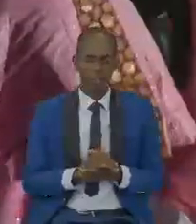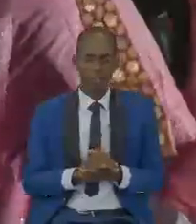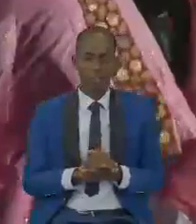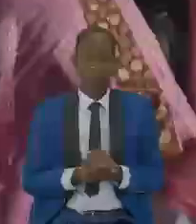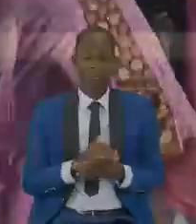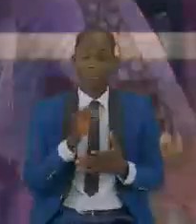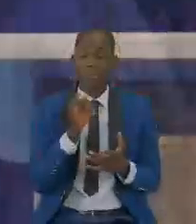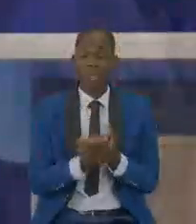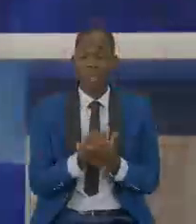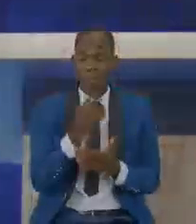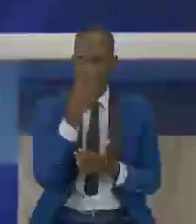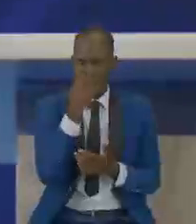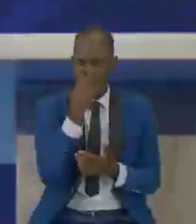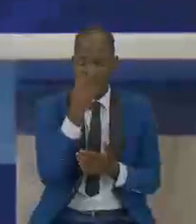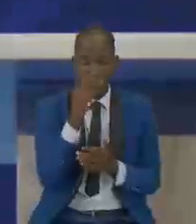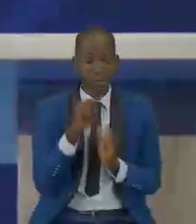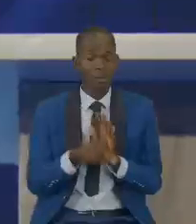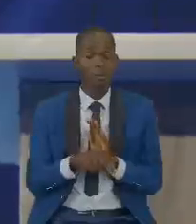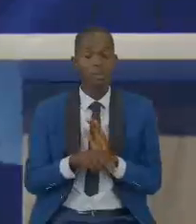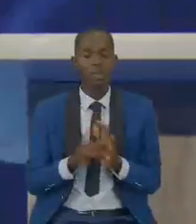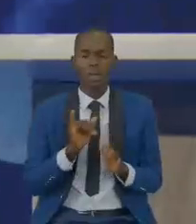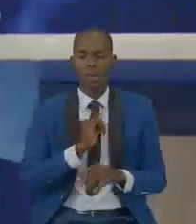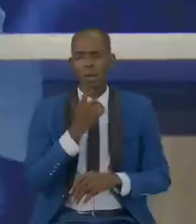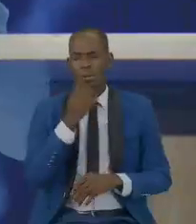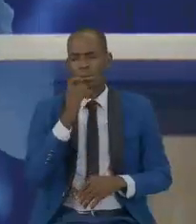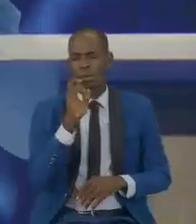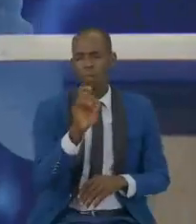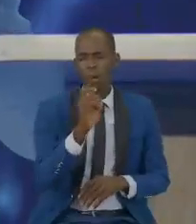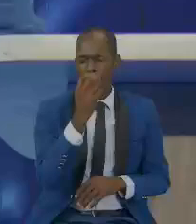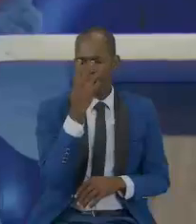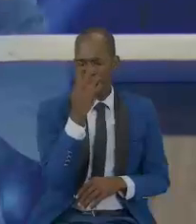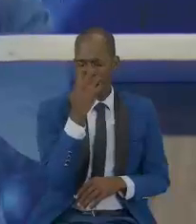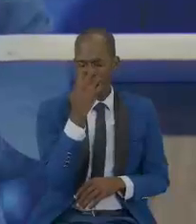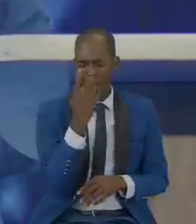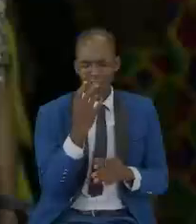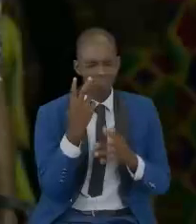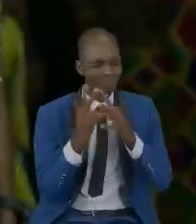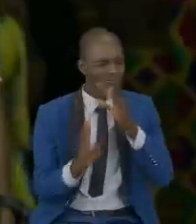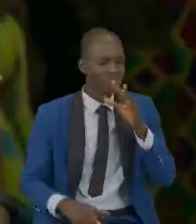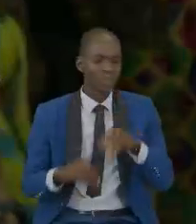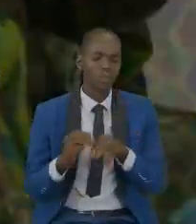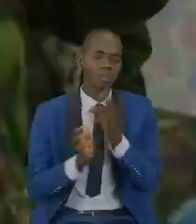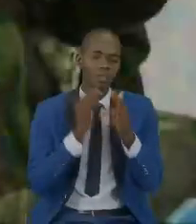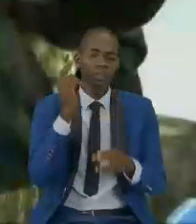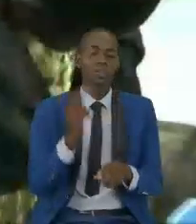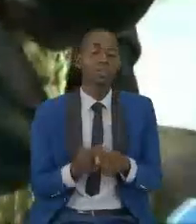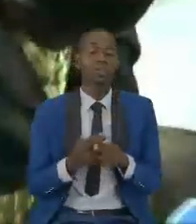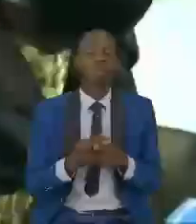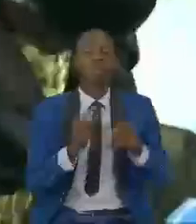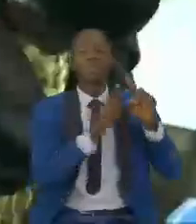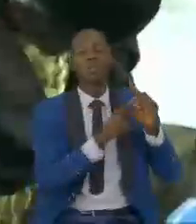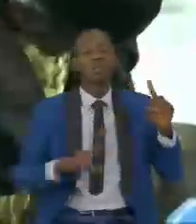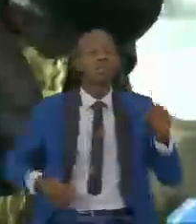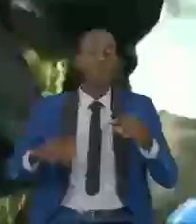That blindness, I command, blindness vanish away. Lord,